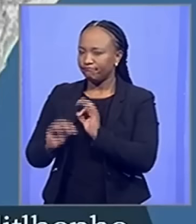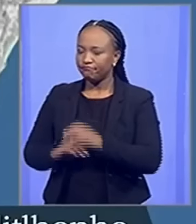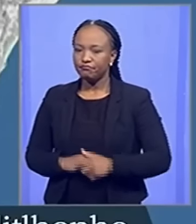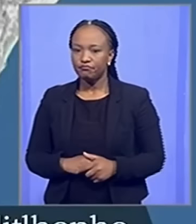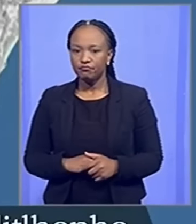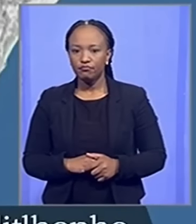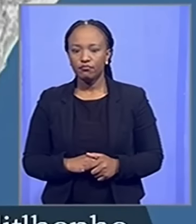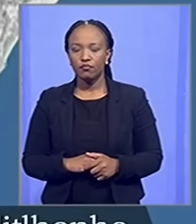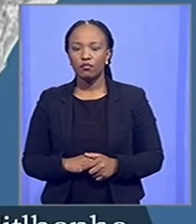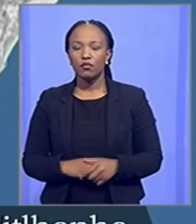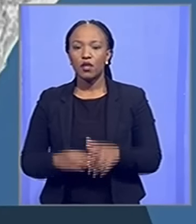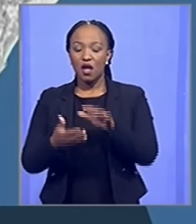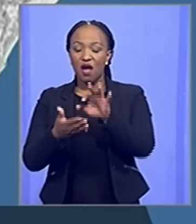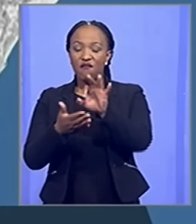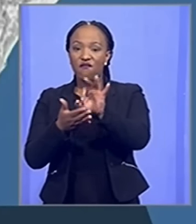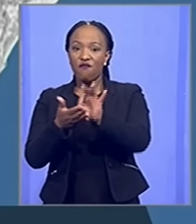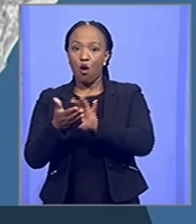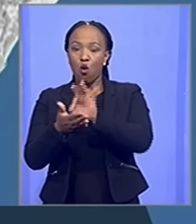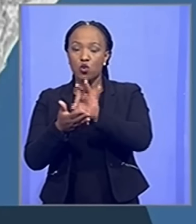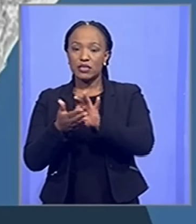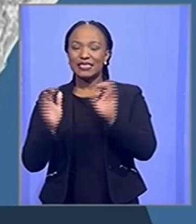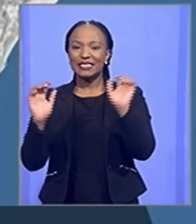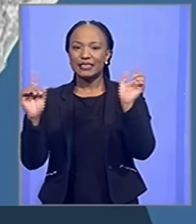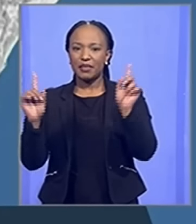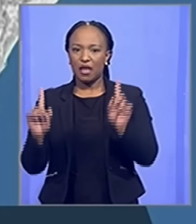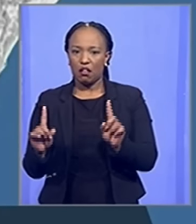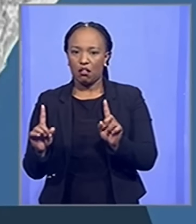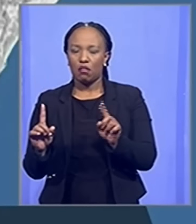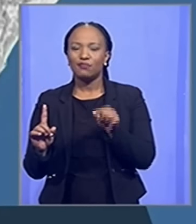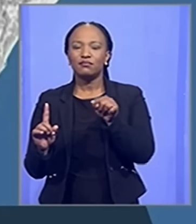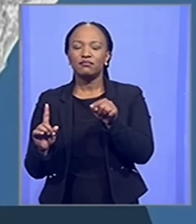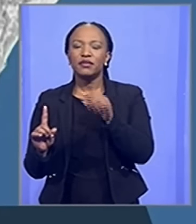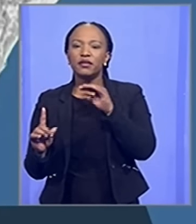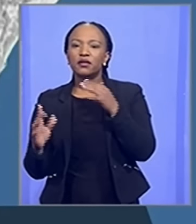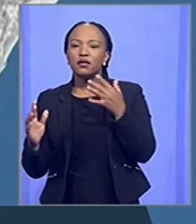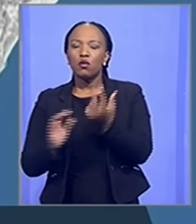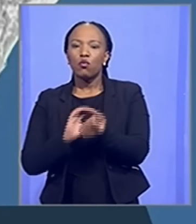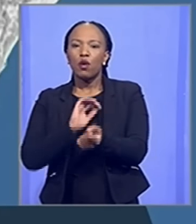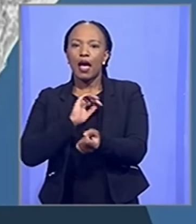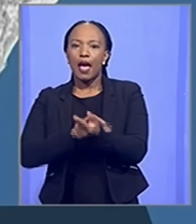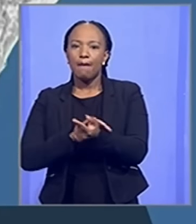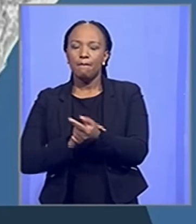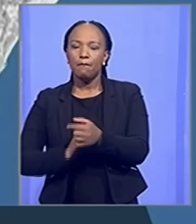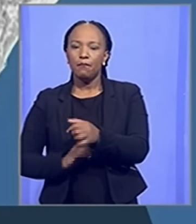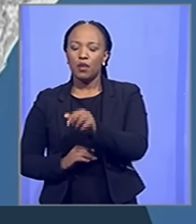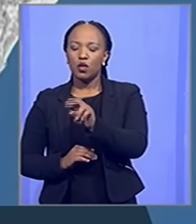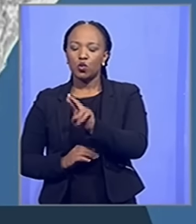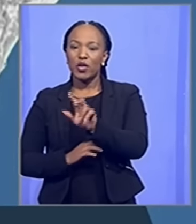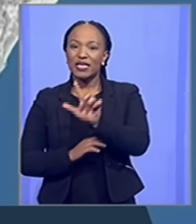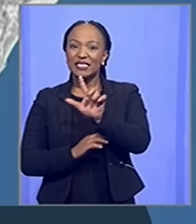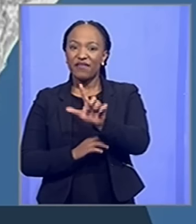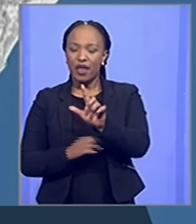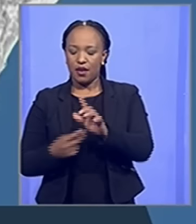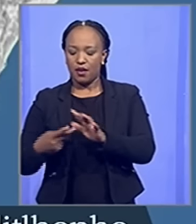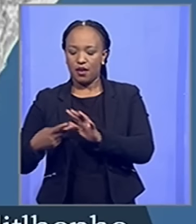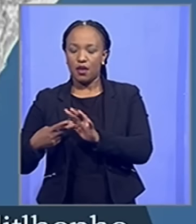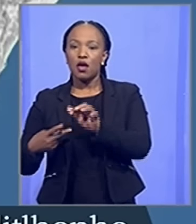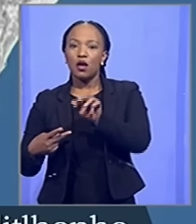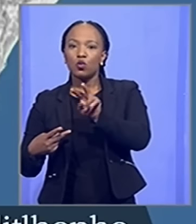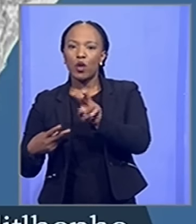Di-voutu tse di kgethegileng e bone di-special voutu tsone di tla diragala ka di-27 le di-28 tsa